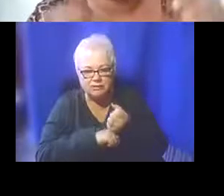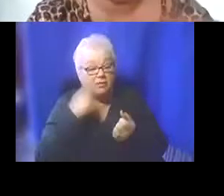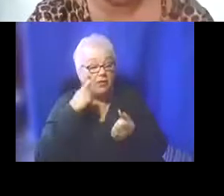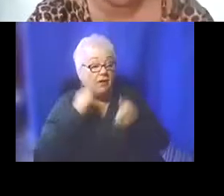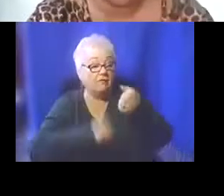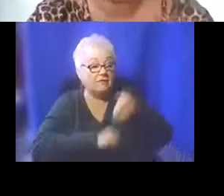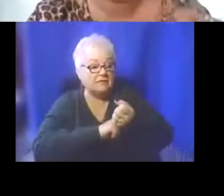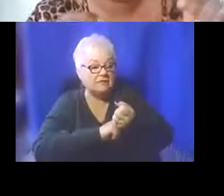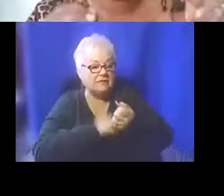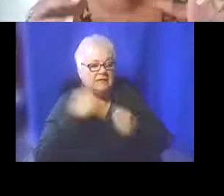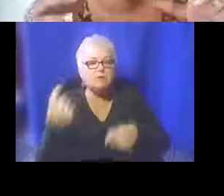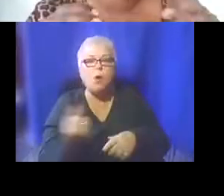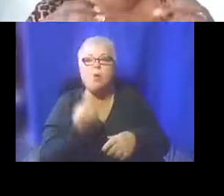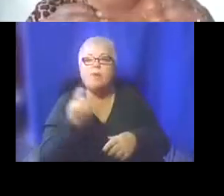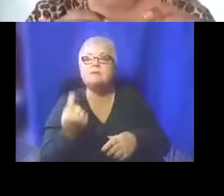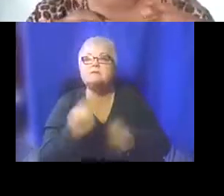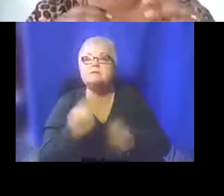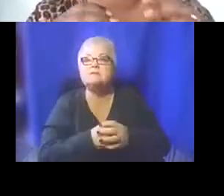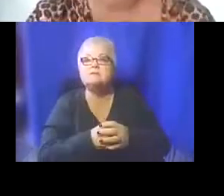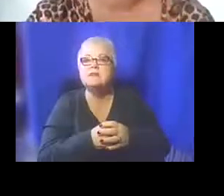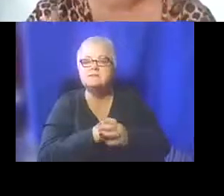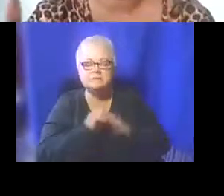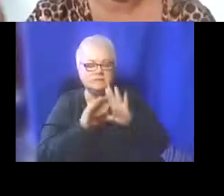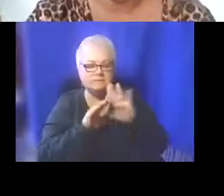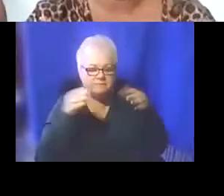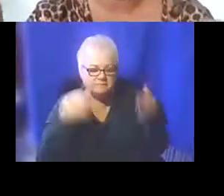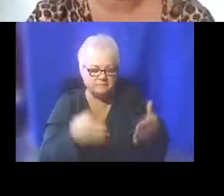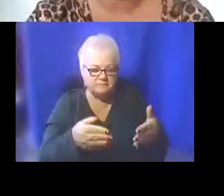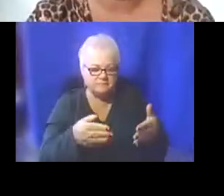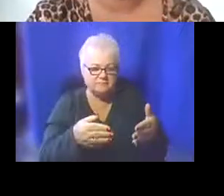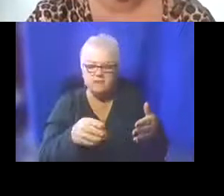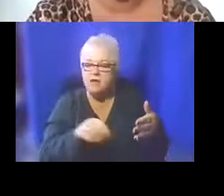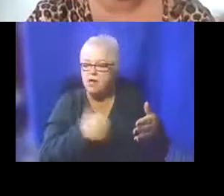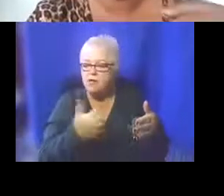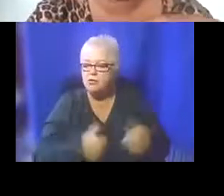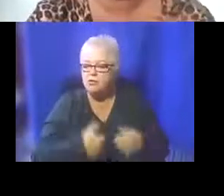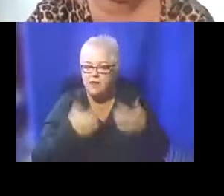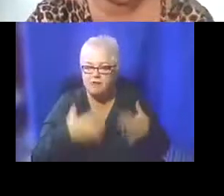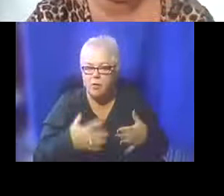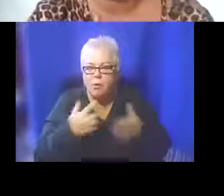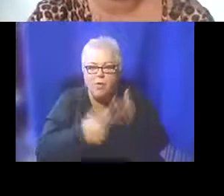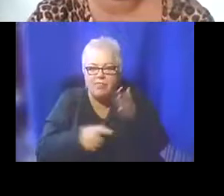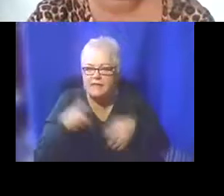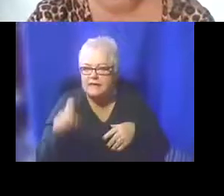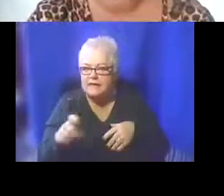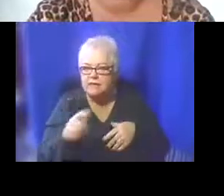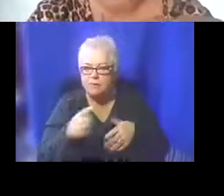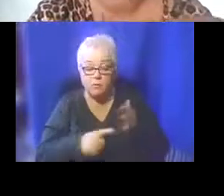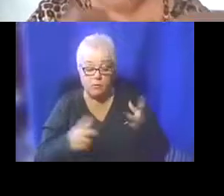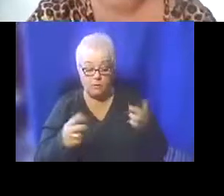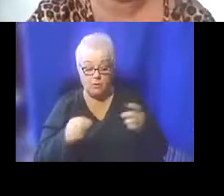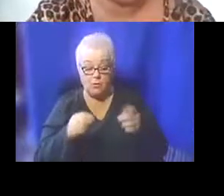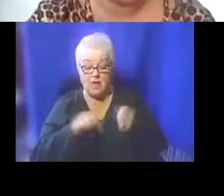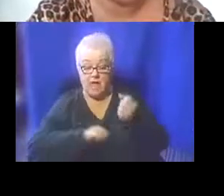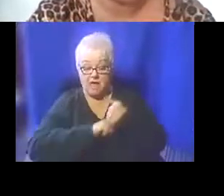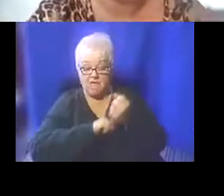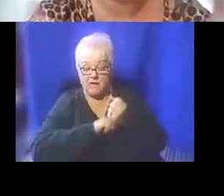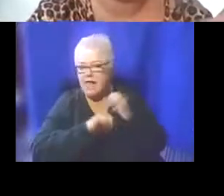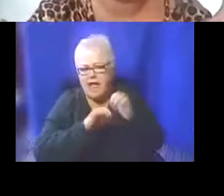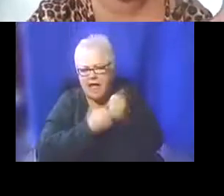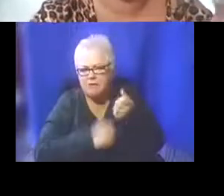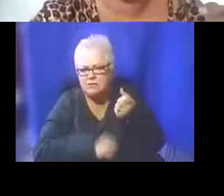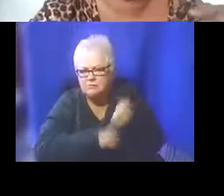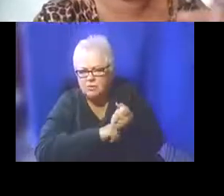advocacy, it's always centered on what are the survivors' needs and what can we do as advocates to support those needs,